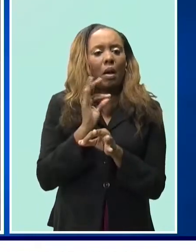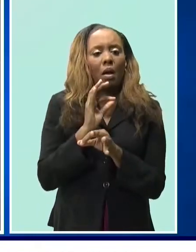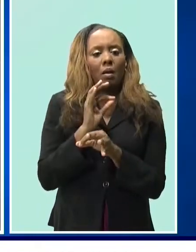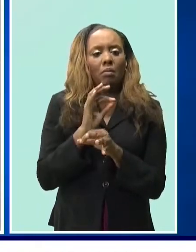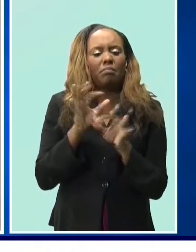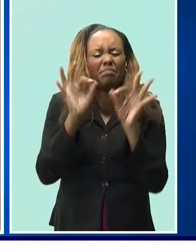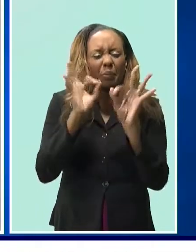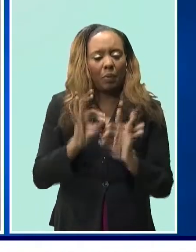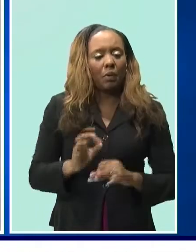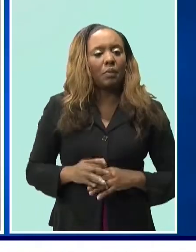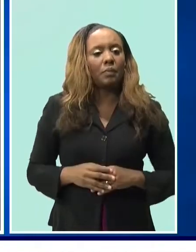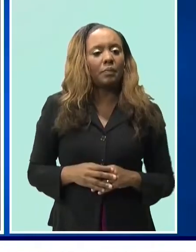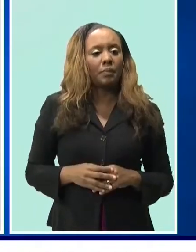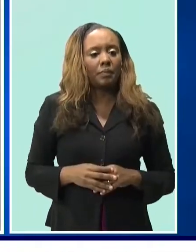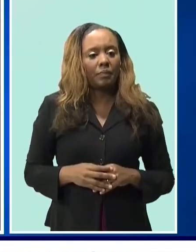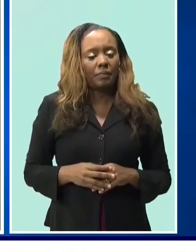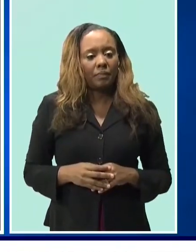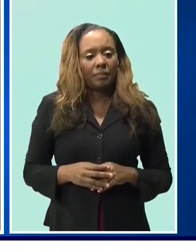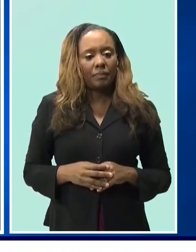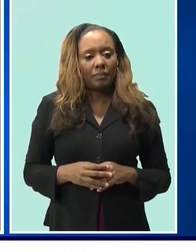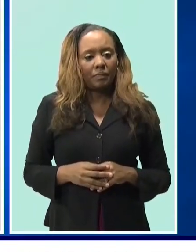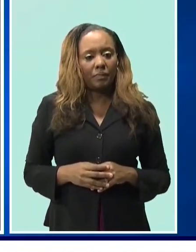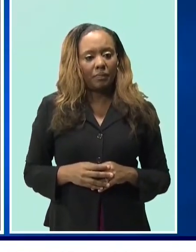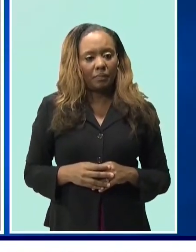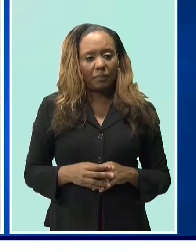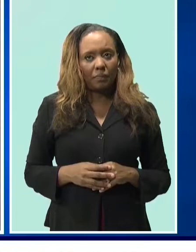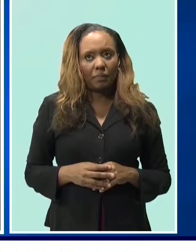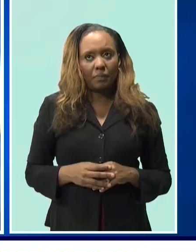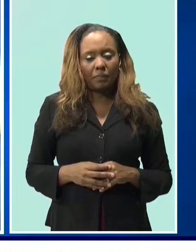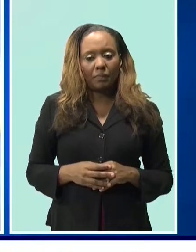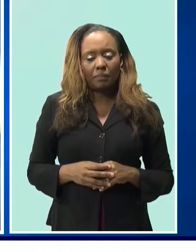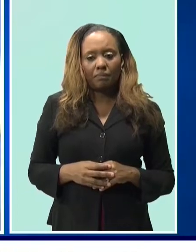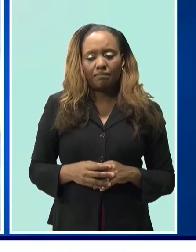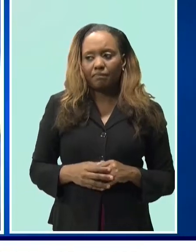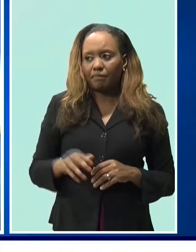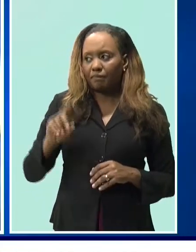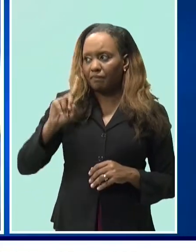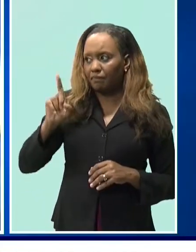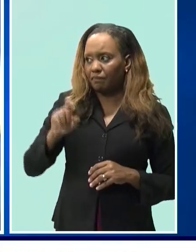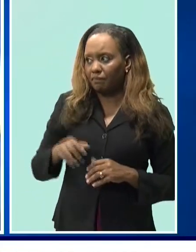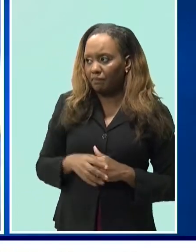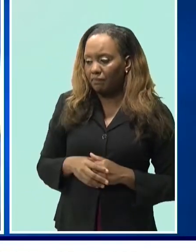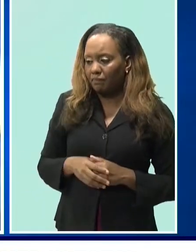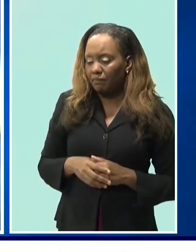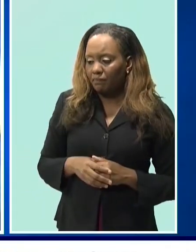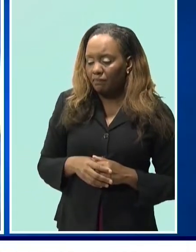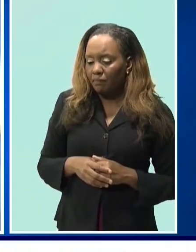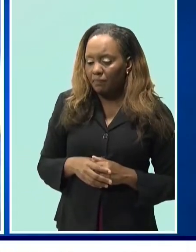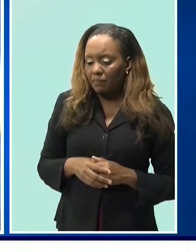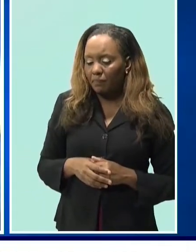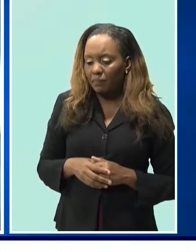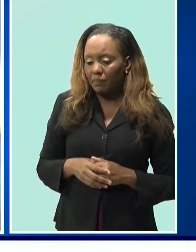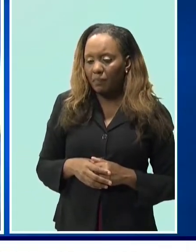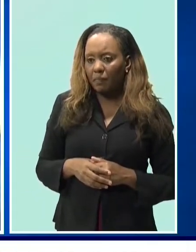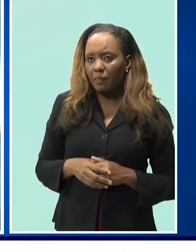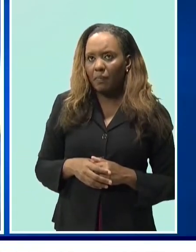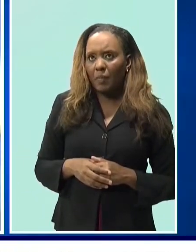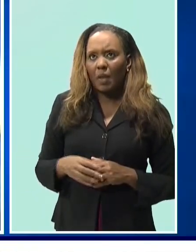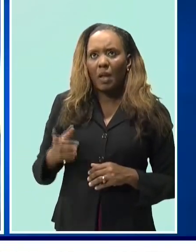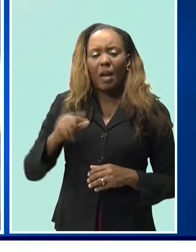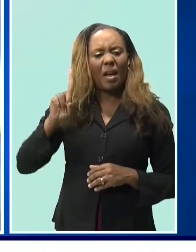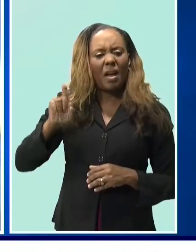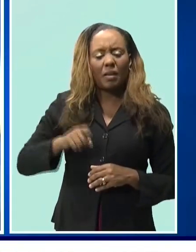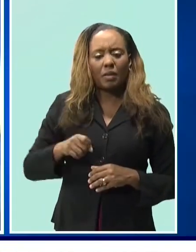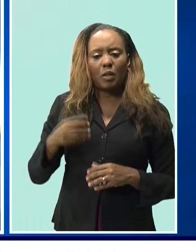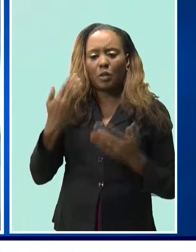coverings. Right. Let me ask you this now. I might be for the czar, but I'll put it